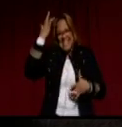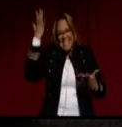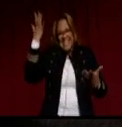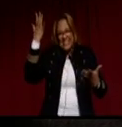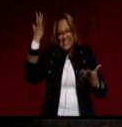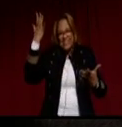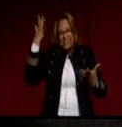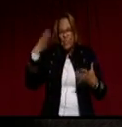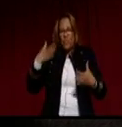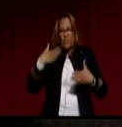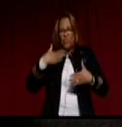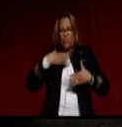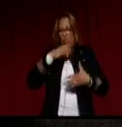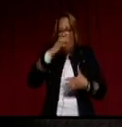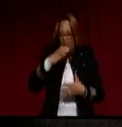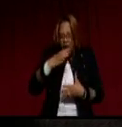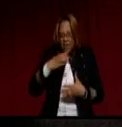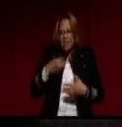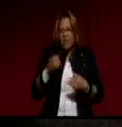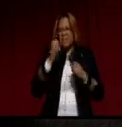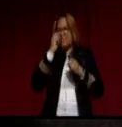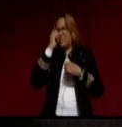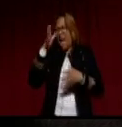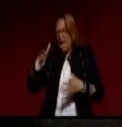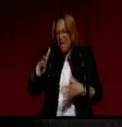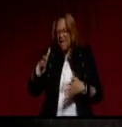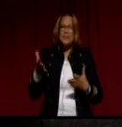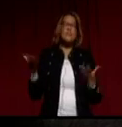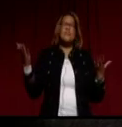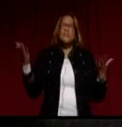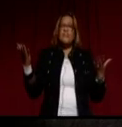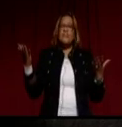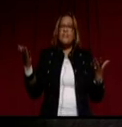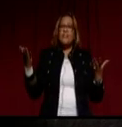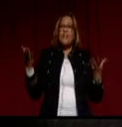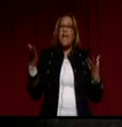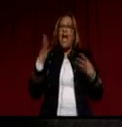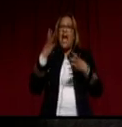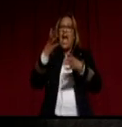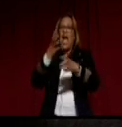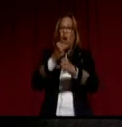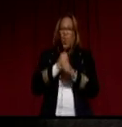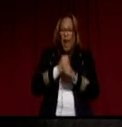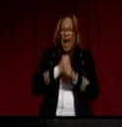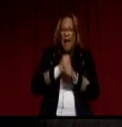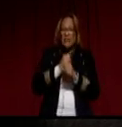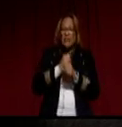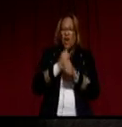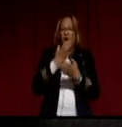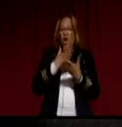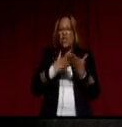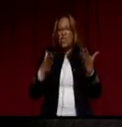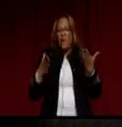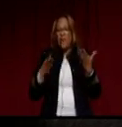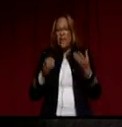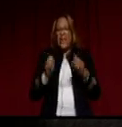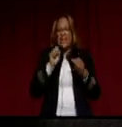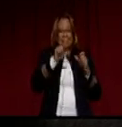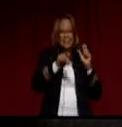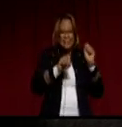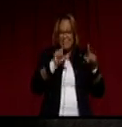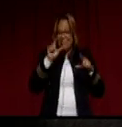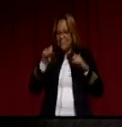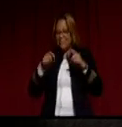when you cough or you sneeze, then it grabs a ride on some of those mucus droplets that come